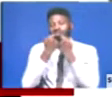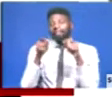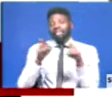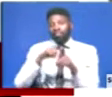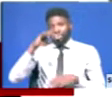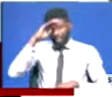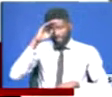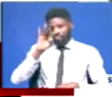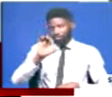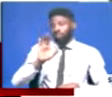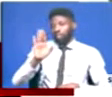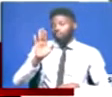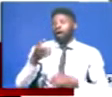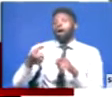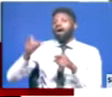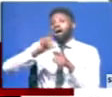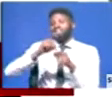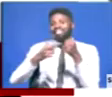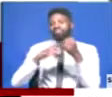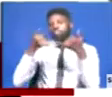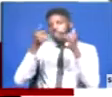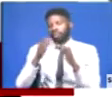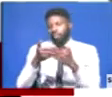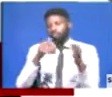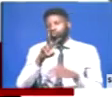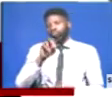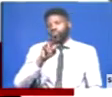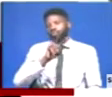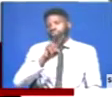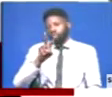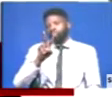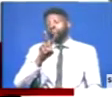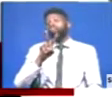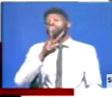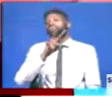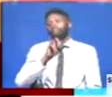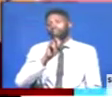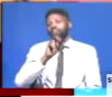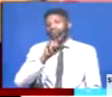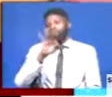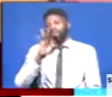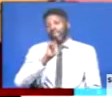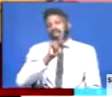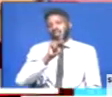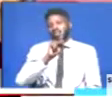strengthened their squad with seven additional signings ahead of the 2022-2023 FKF Premier League season.